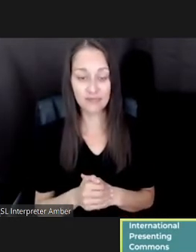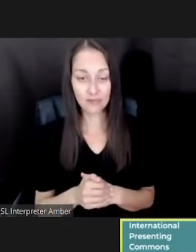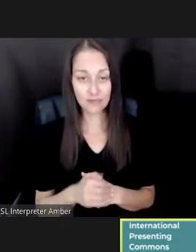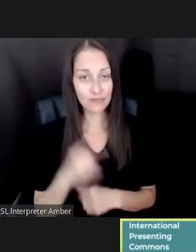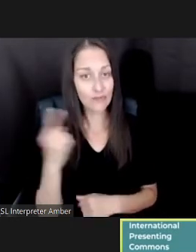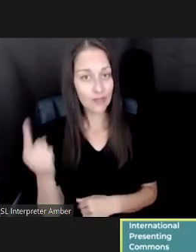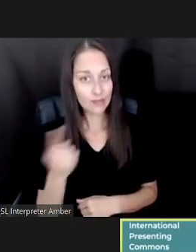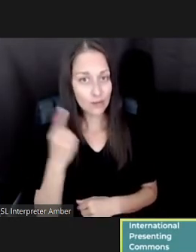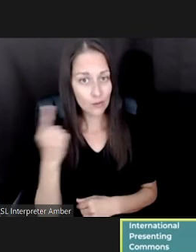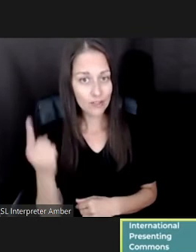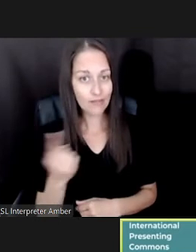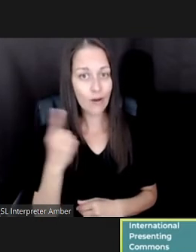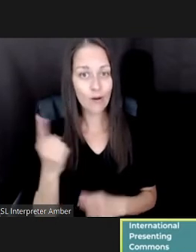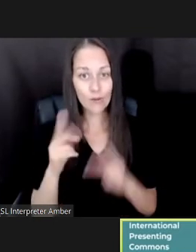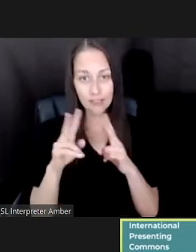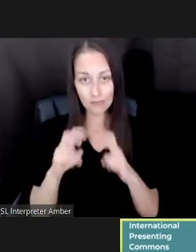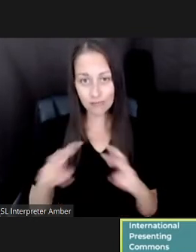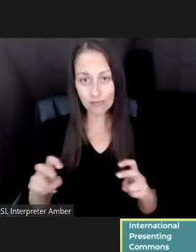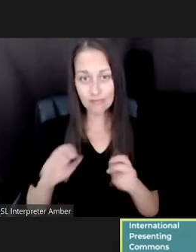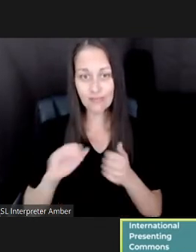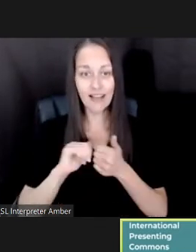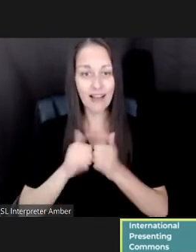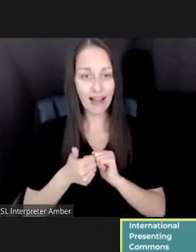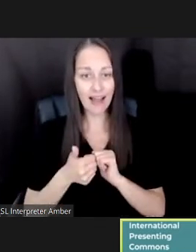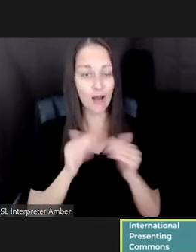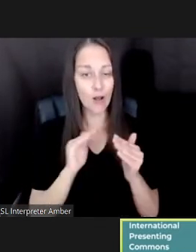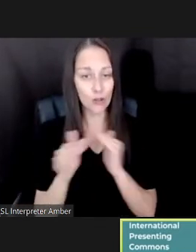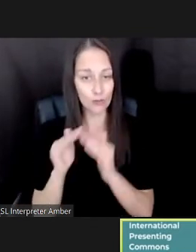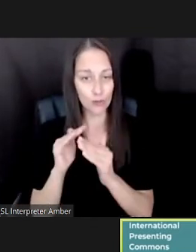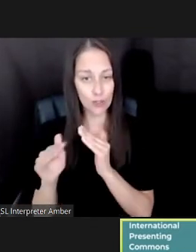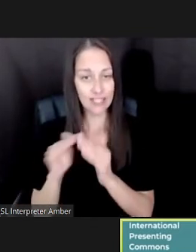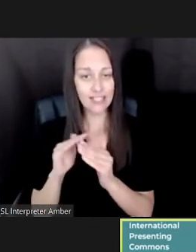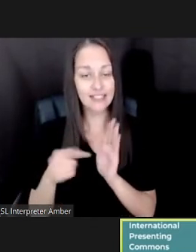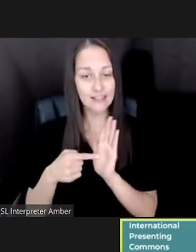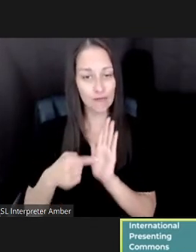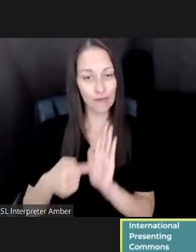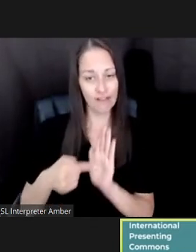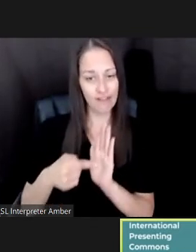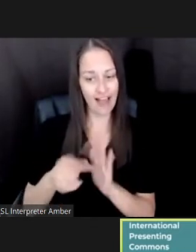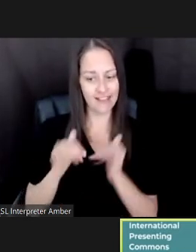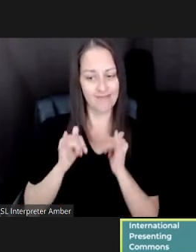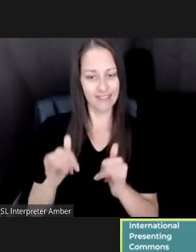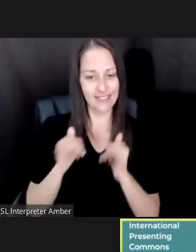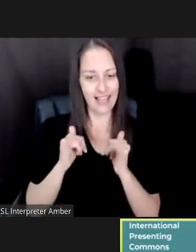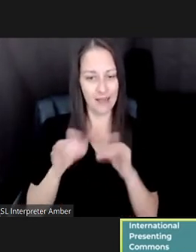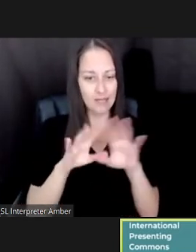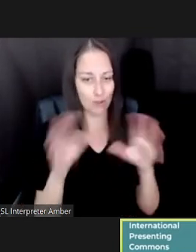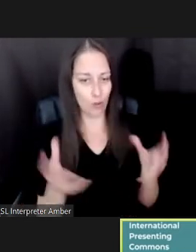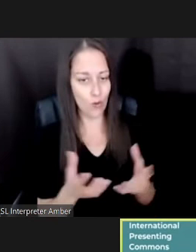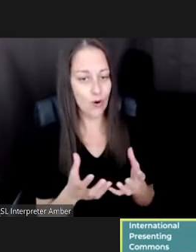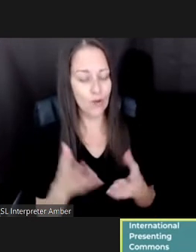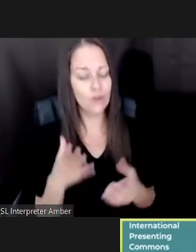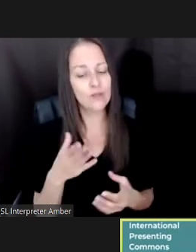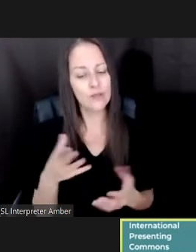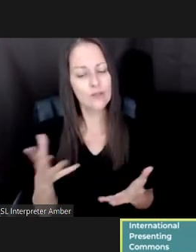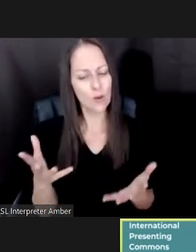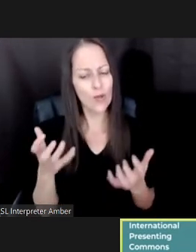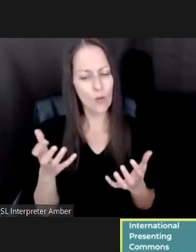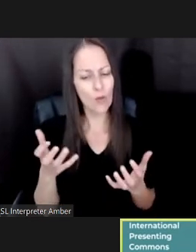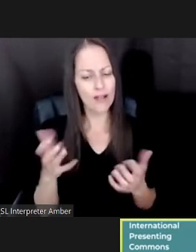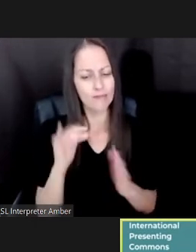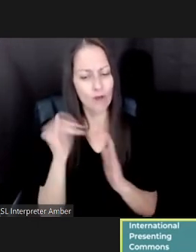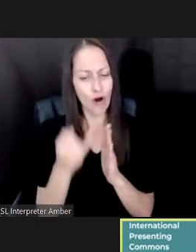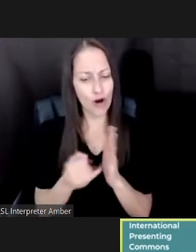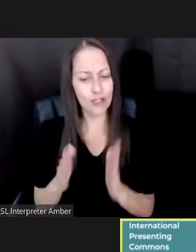how our communities are reflective of the world, that the artists we choose are reflective of our communities. And I do